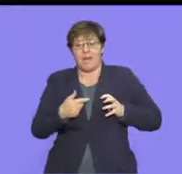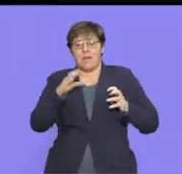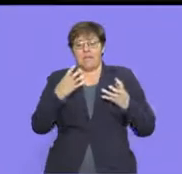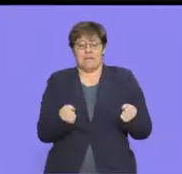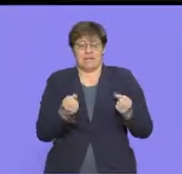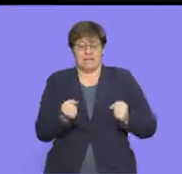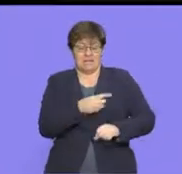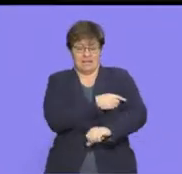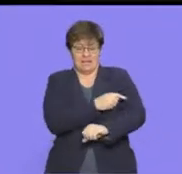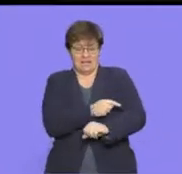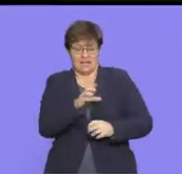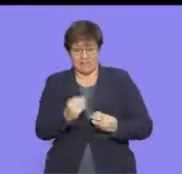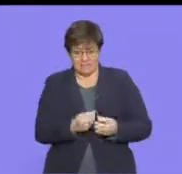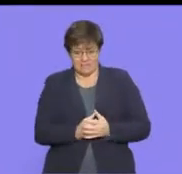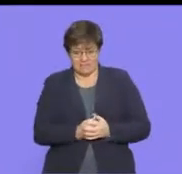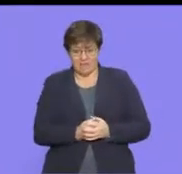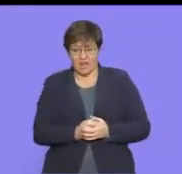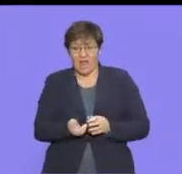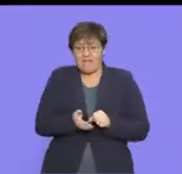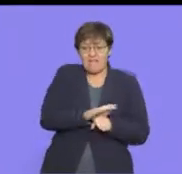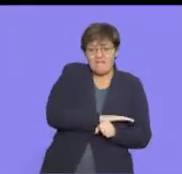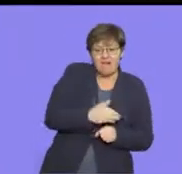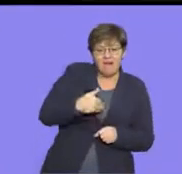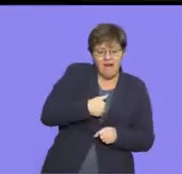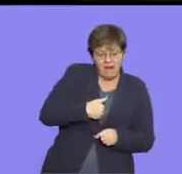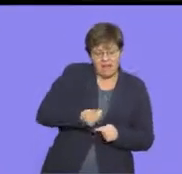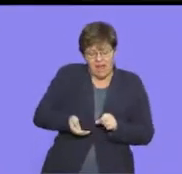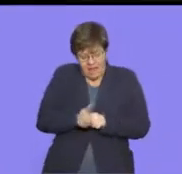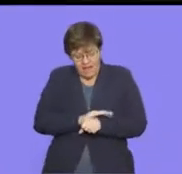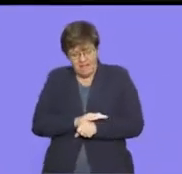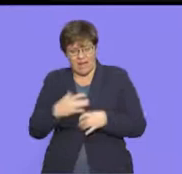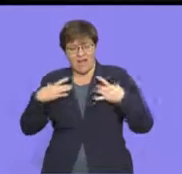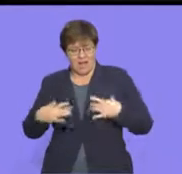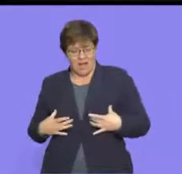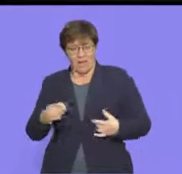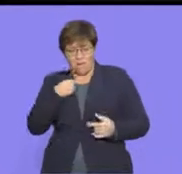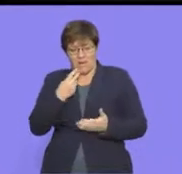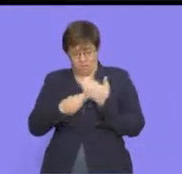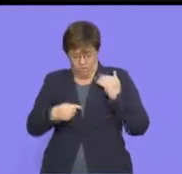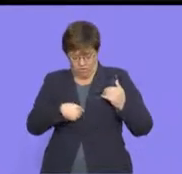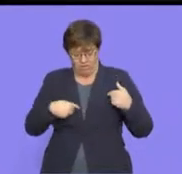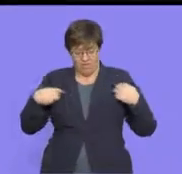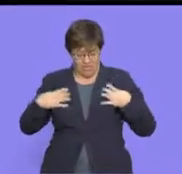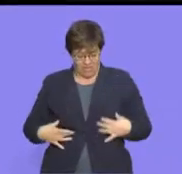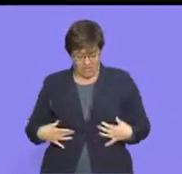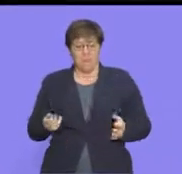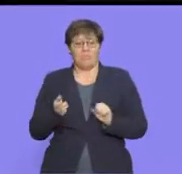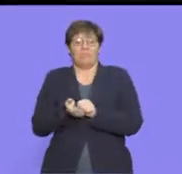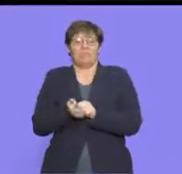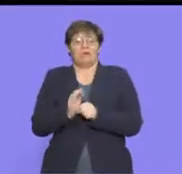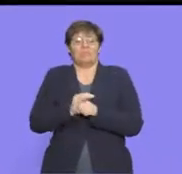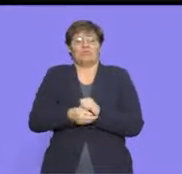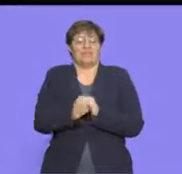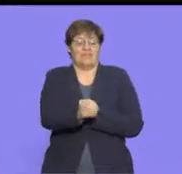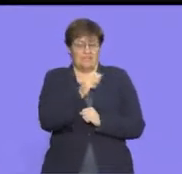to cover the heart, and they're going to cover the lungs, and they're going to be protected. This rib cage is also going to need to